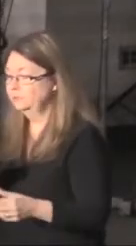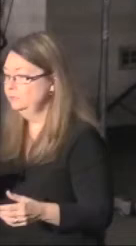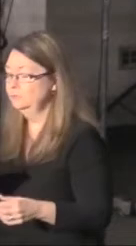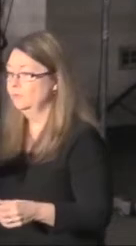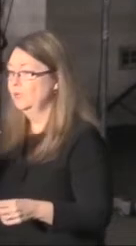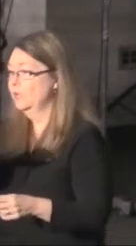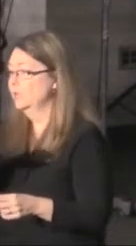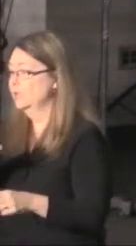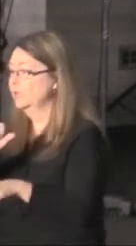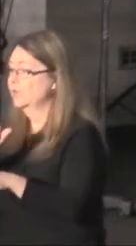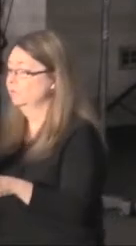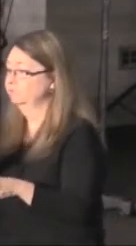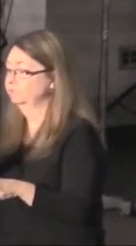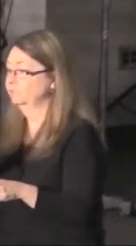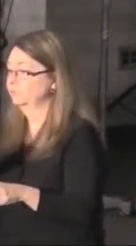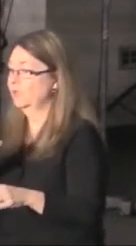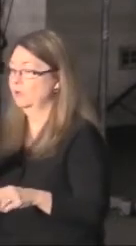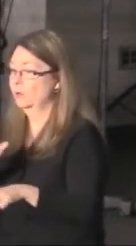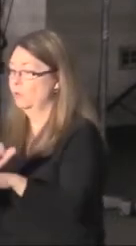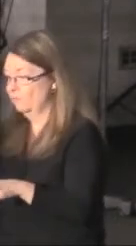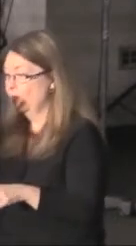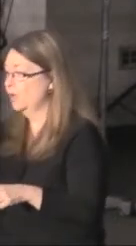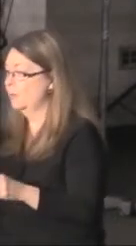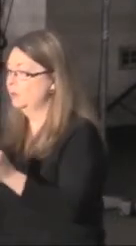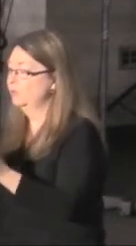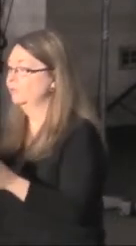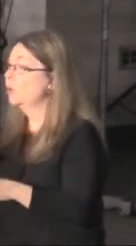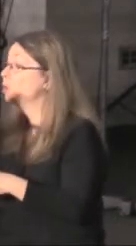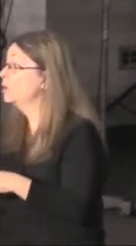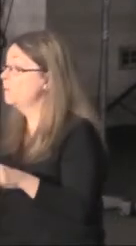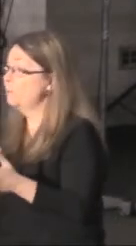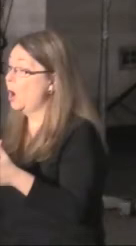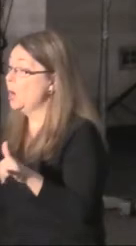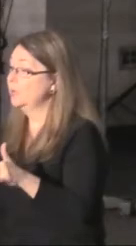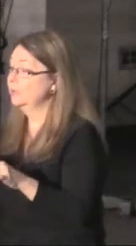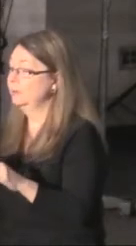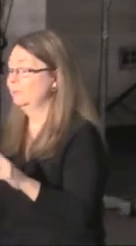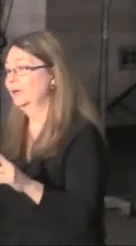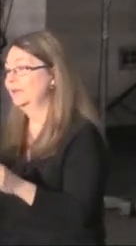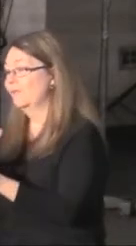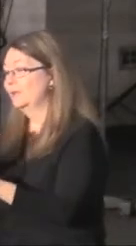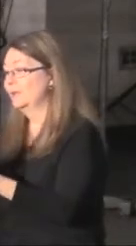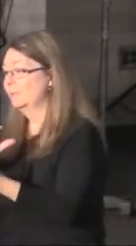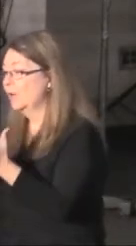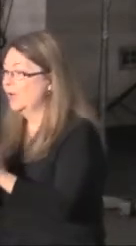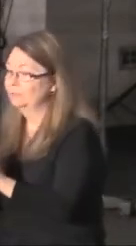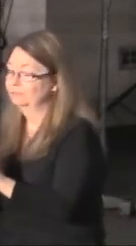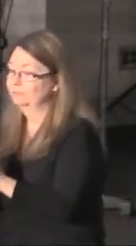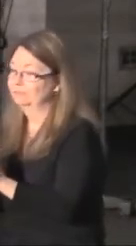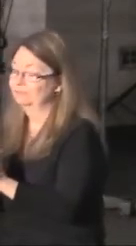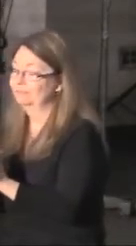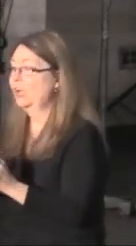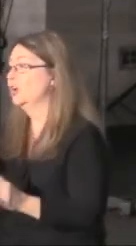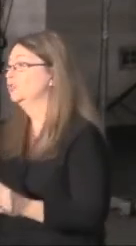how, of course, they throw a yearly Christmas party like a lot of organizations do. And really, the yearly Christmas party turns into a really just a